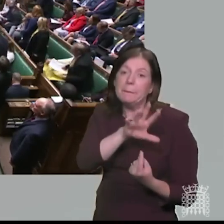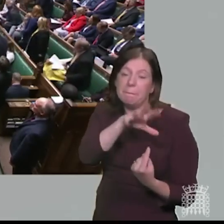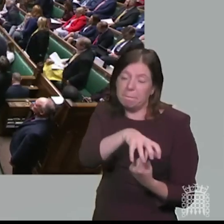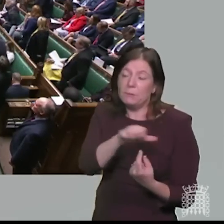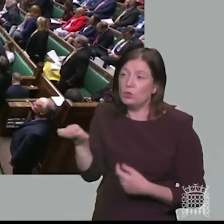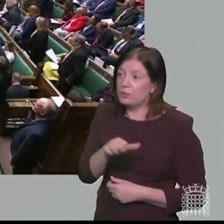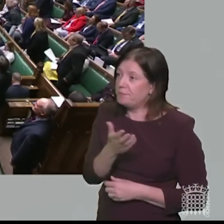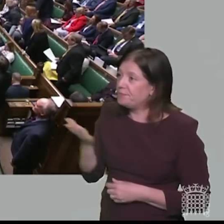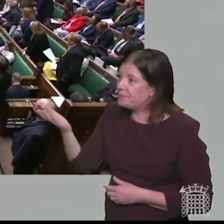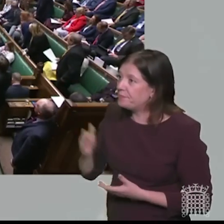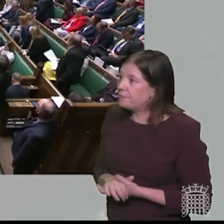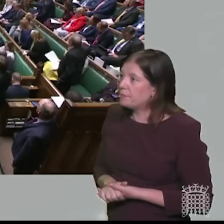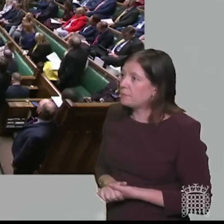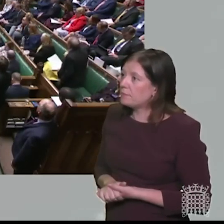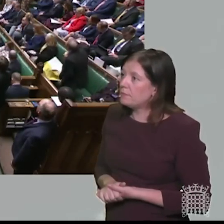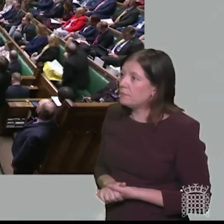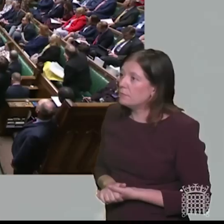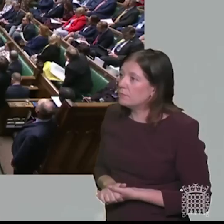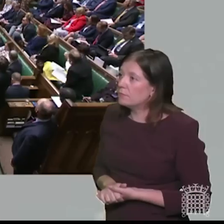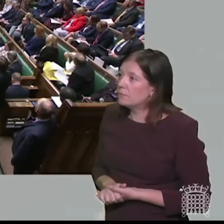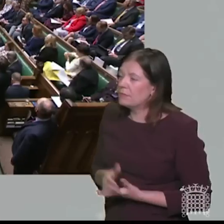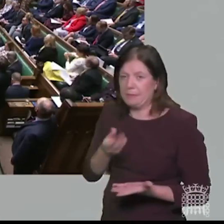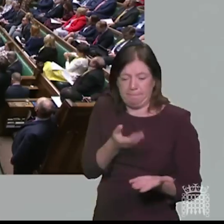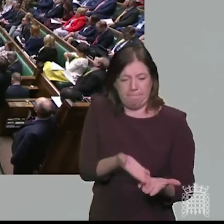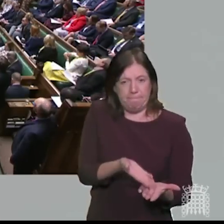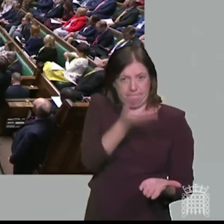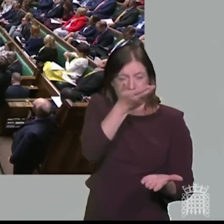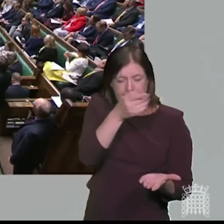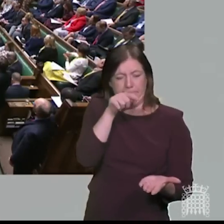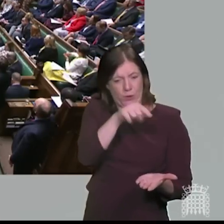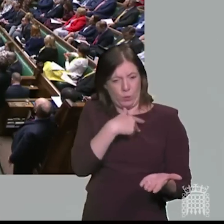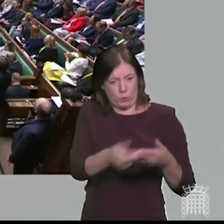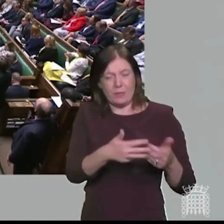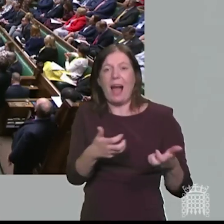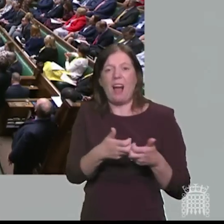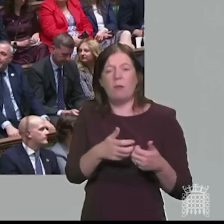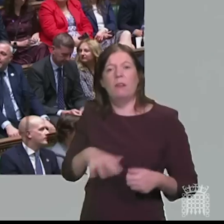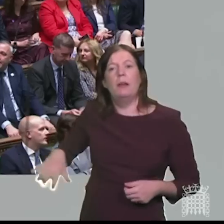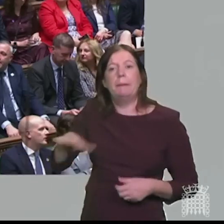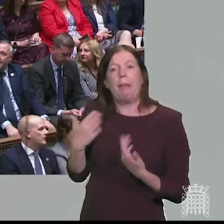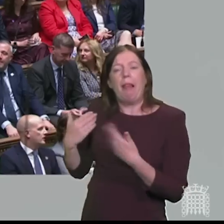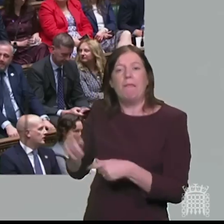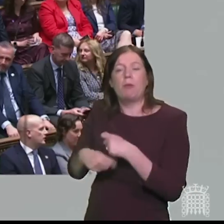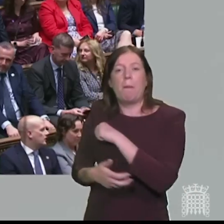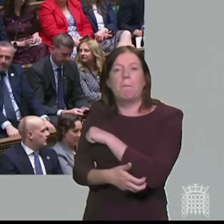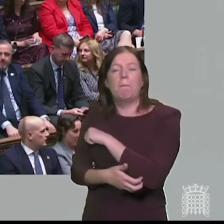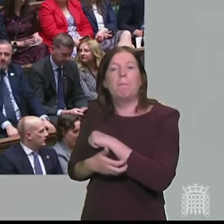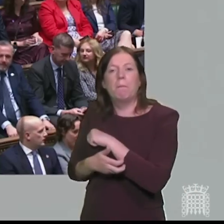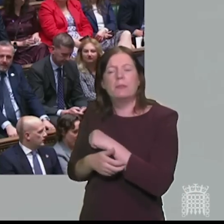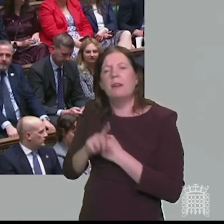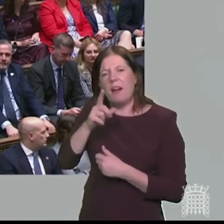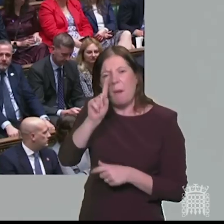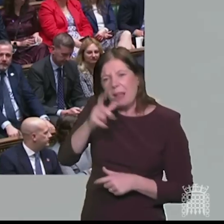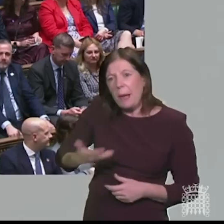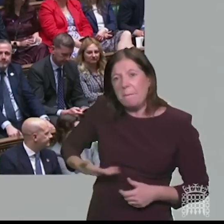Savile-Roberts. The Prime Minister's solution to inflation is to push families into poverty while letting corporate profits pile